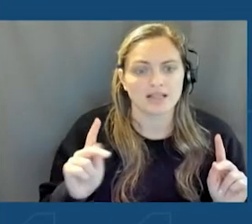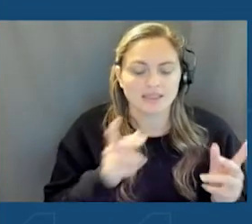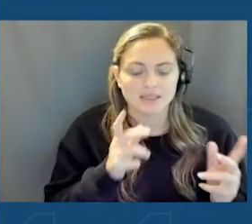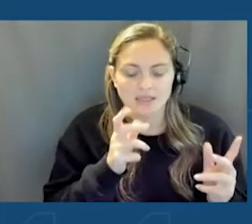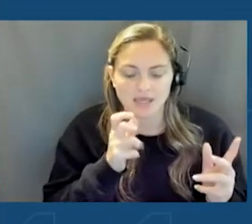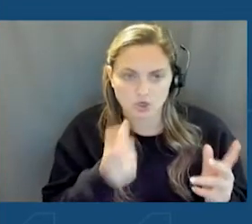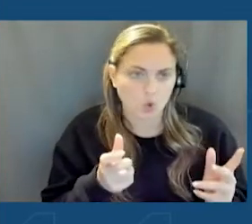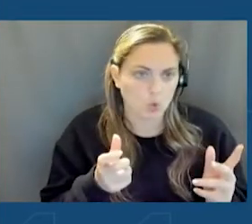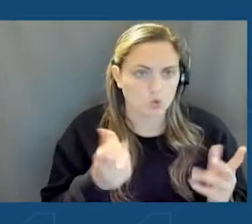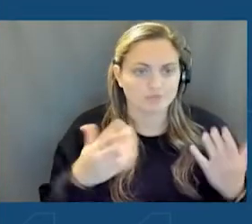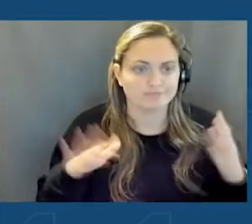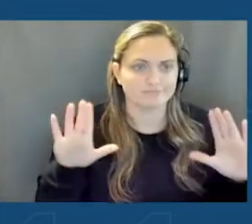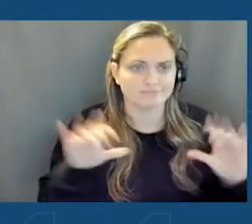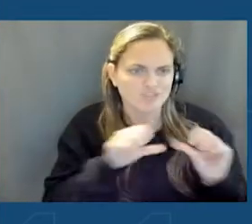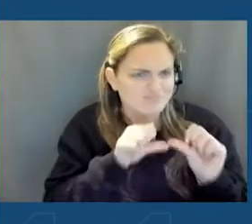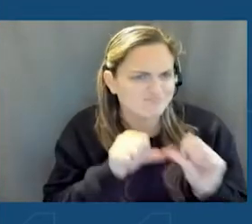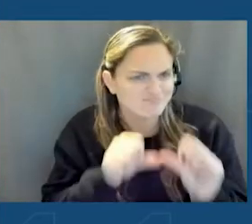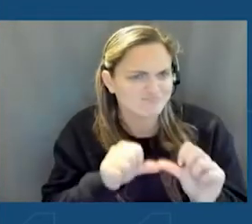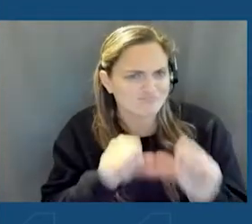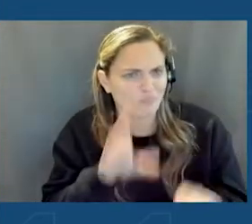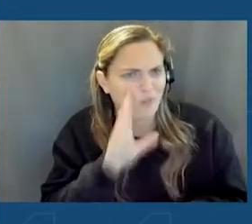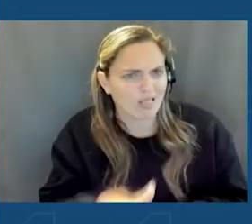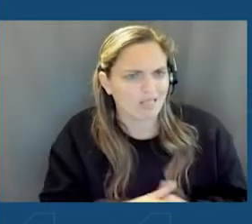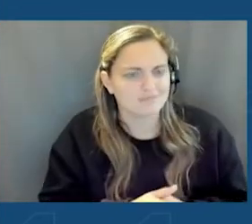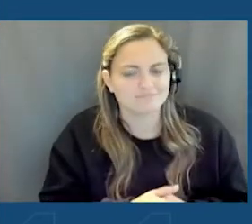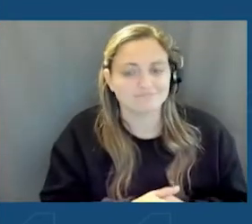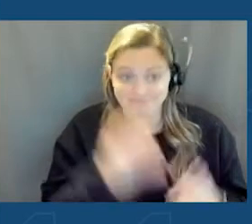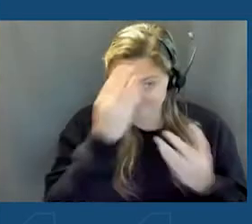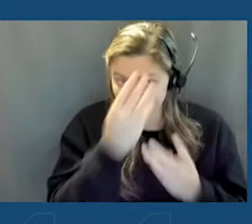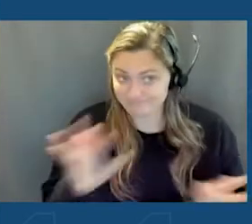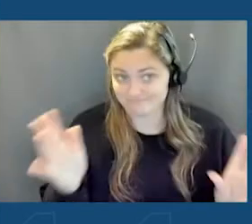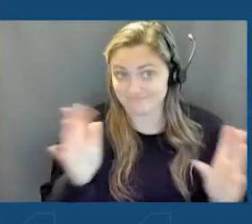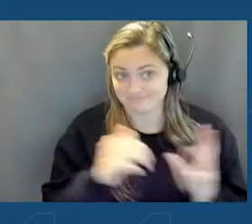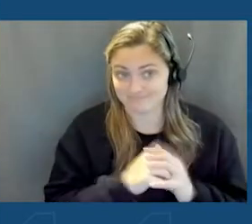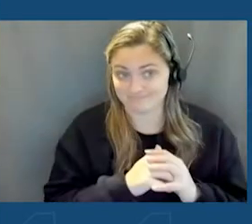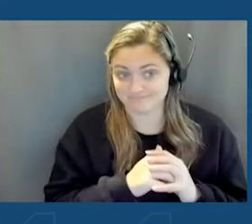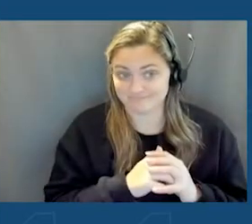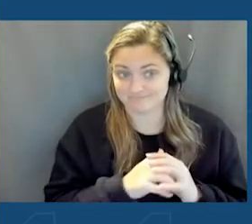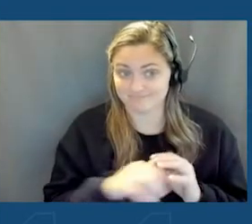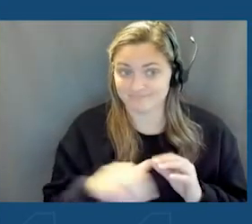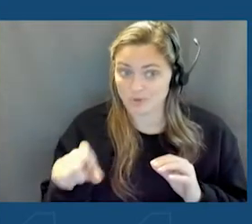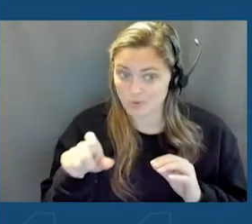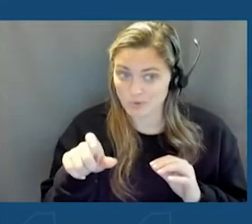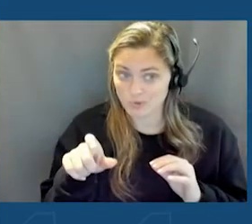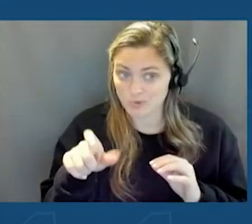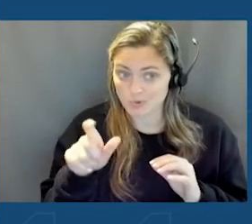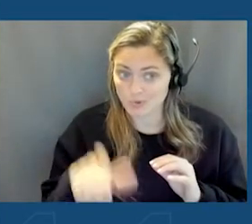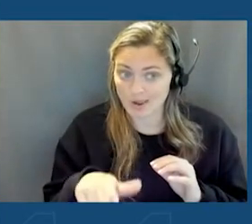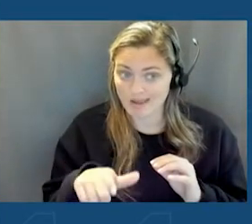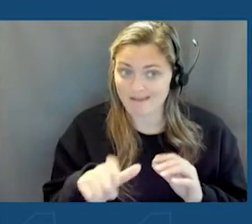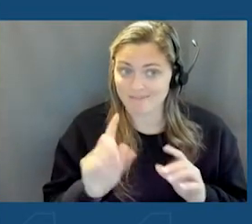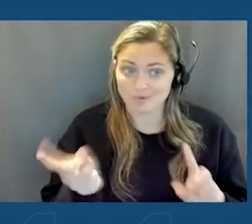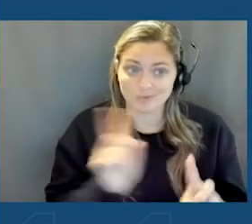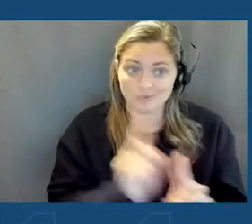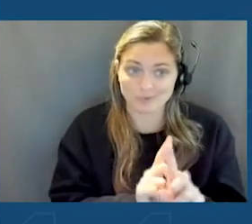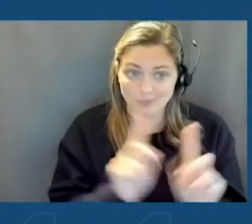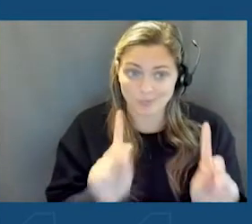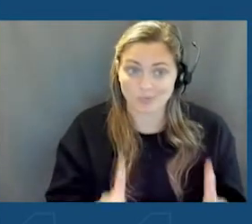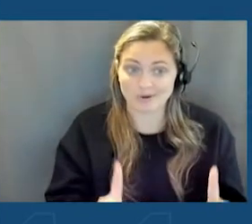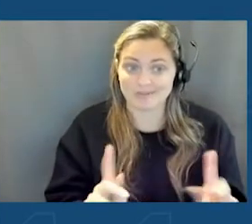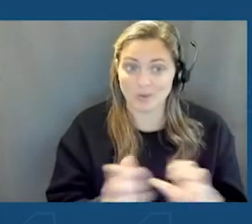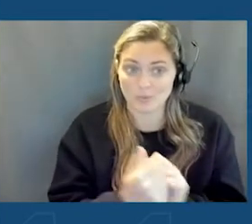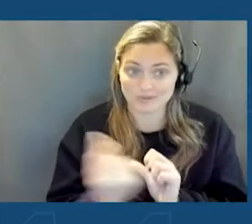She keeps it going. So let me tell you something. You have to stand behind somebody and with somebody